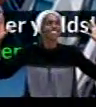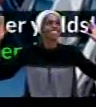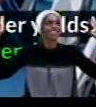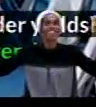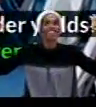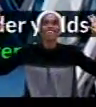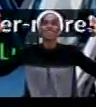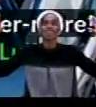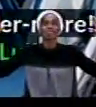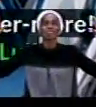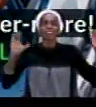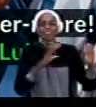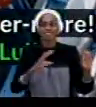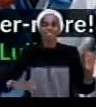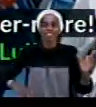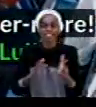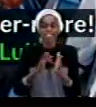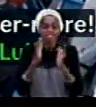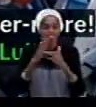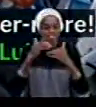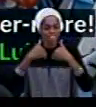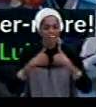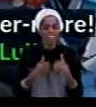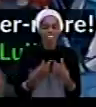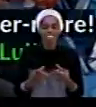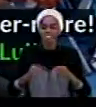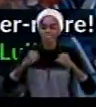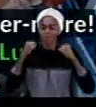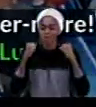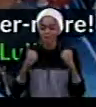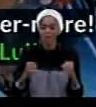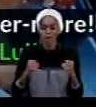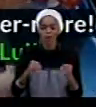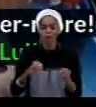surrender yields. Christ Jesus hearts the